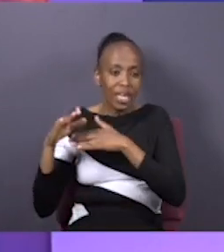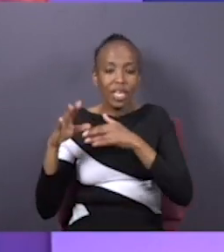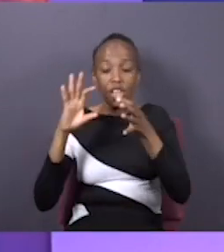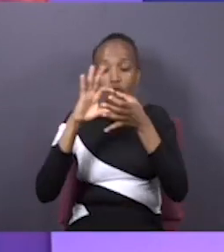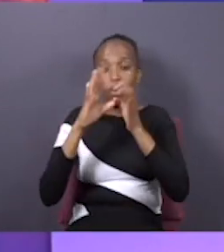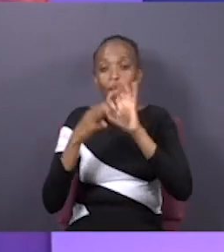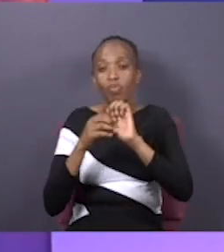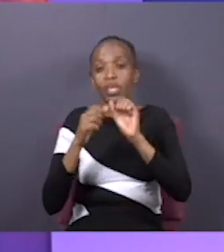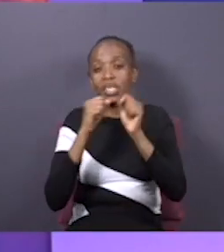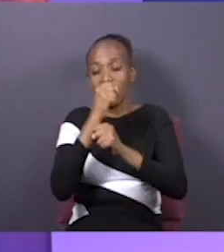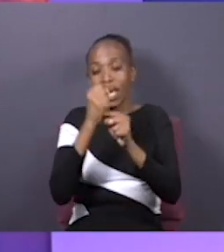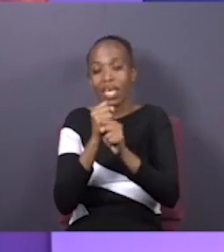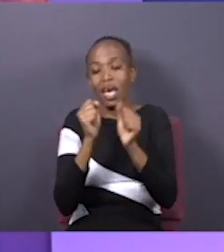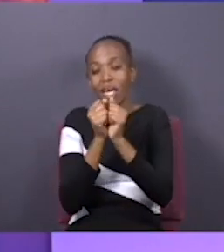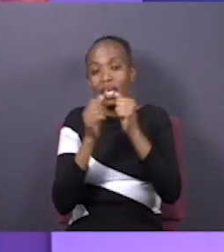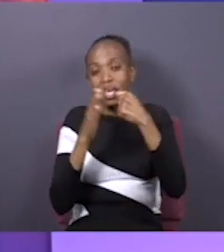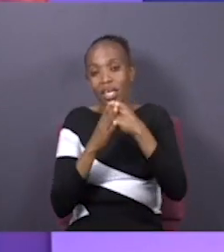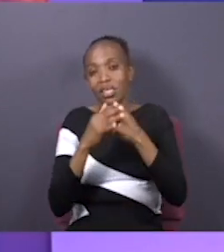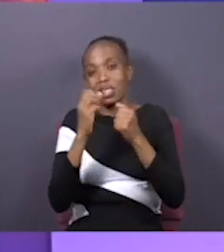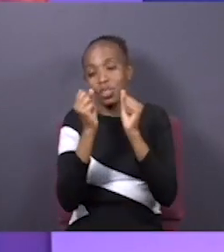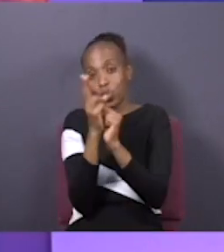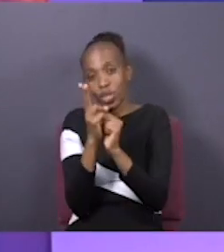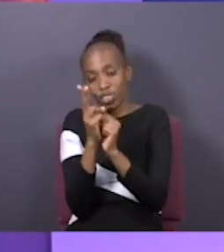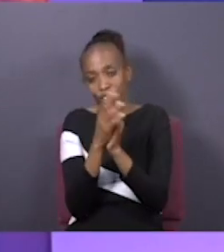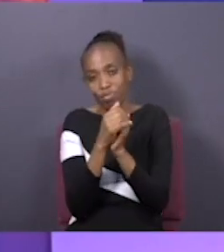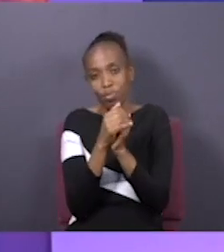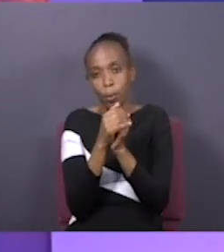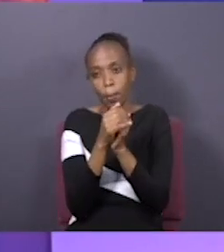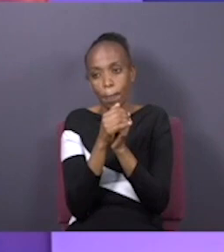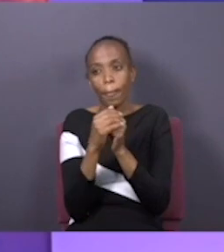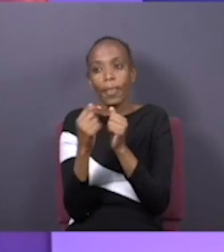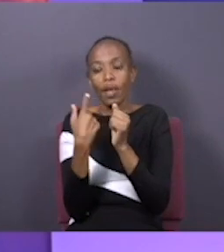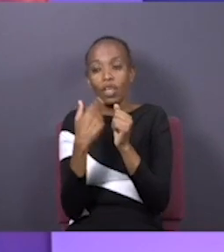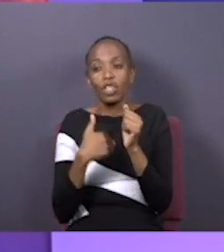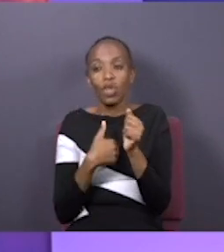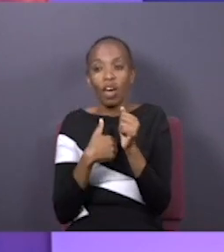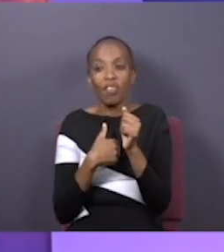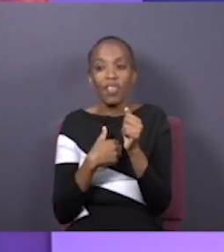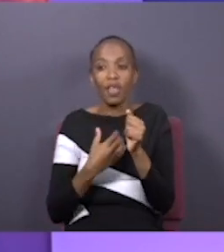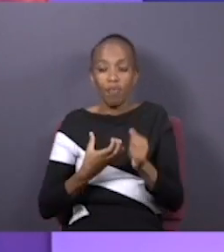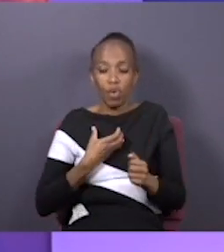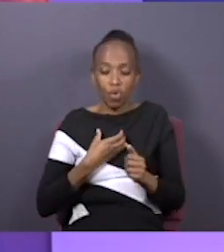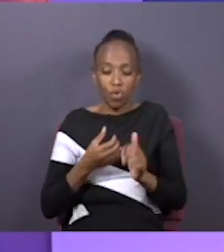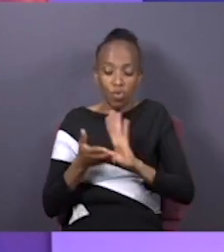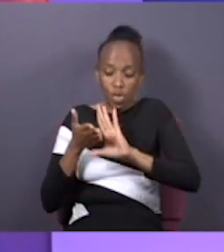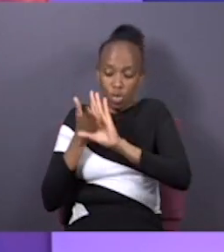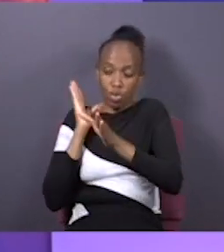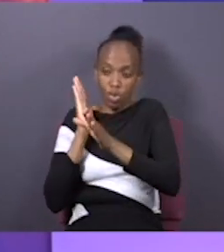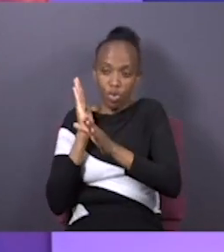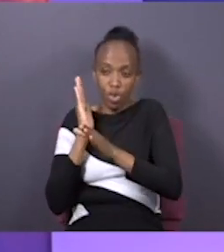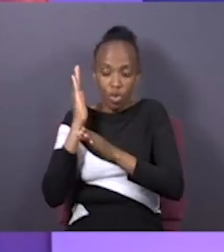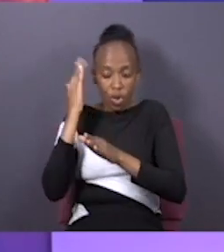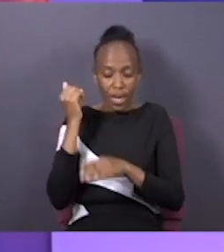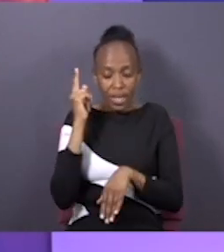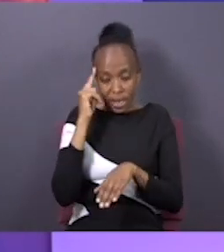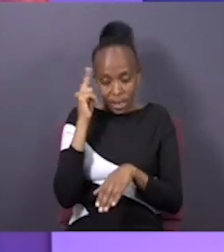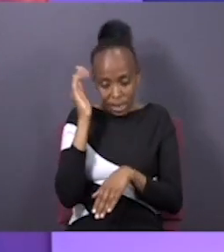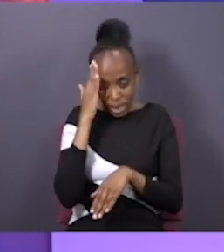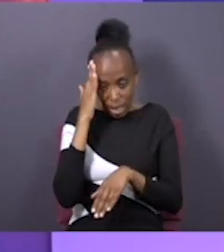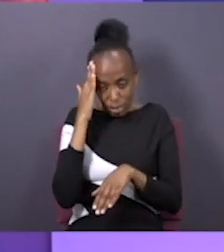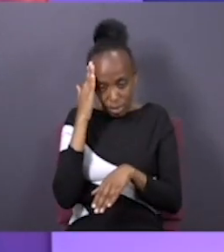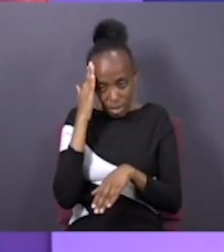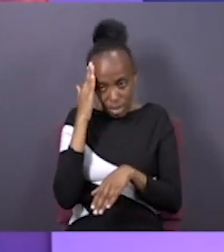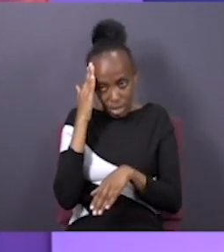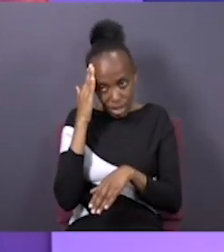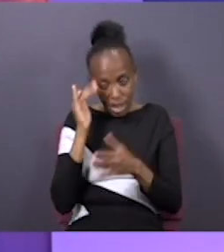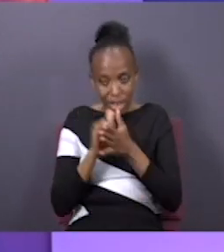Olympics for winning the pentathlon and the decathlon, only to have the medals withdrawn when it was discovered that